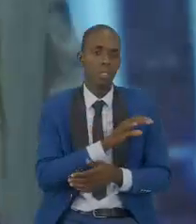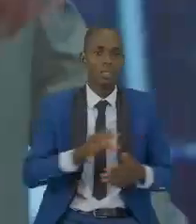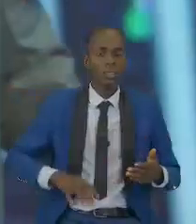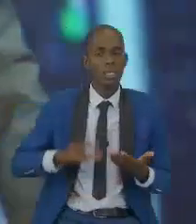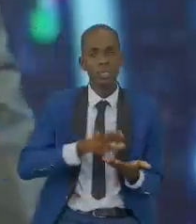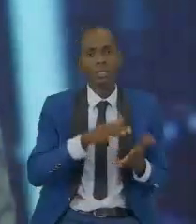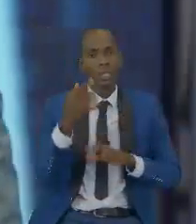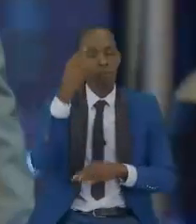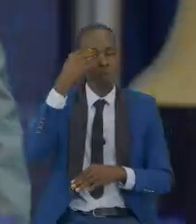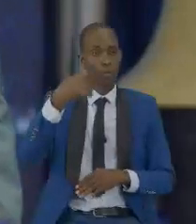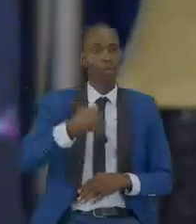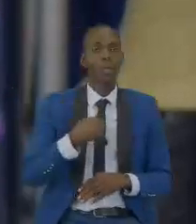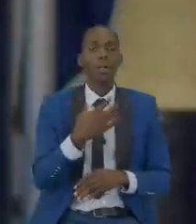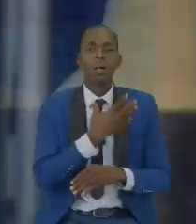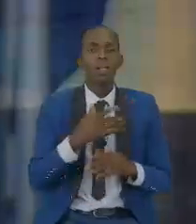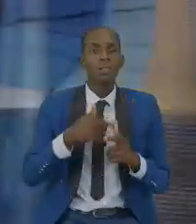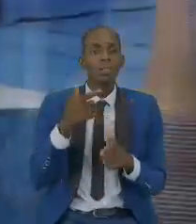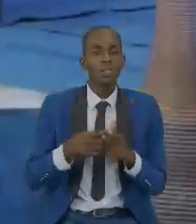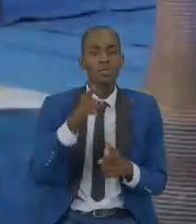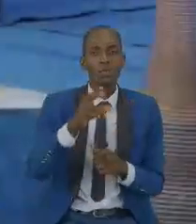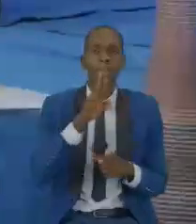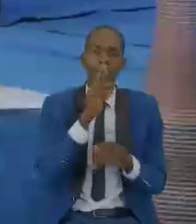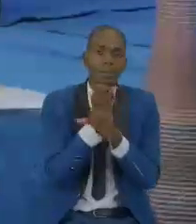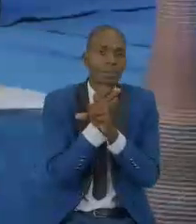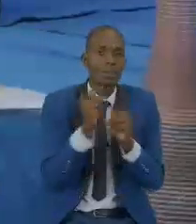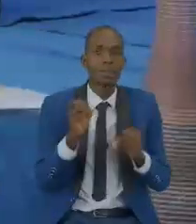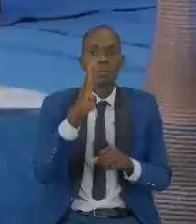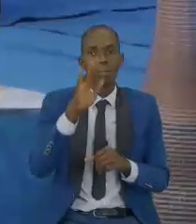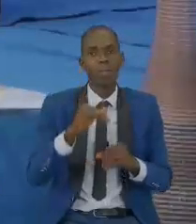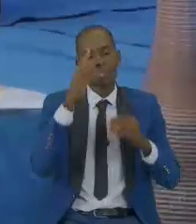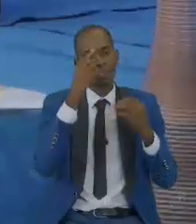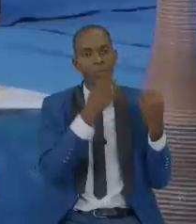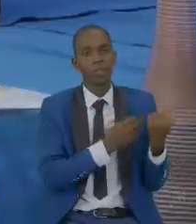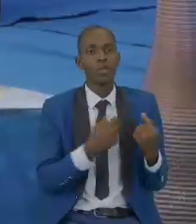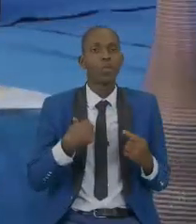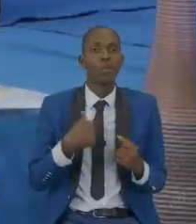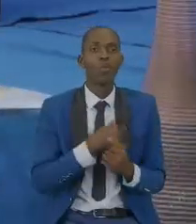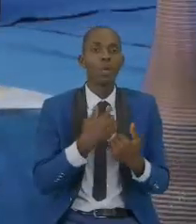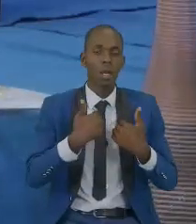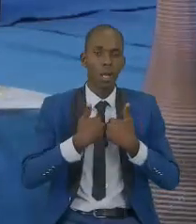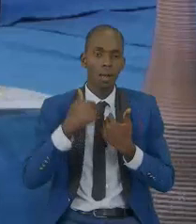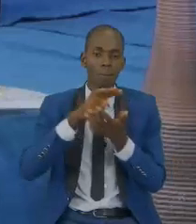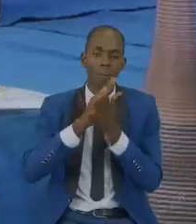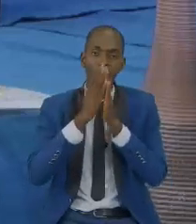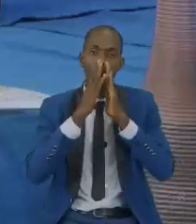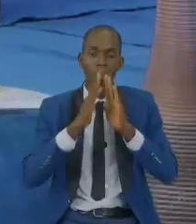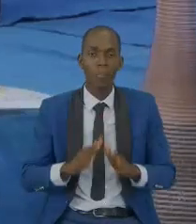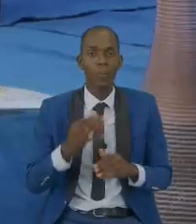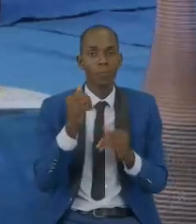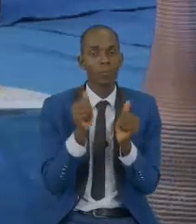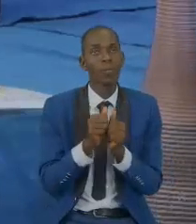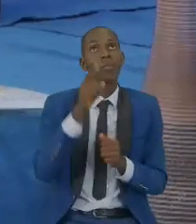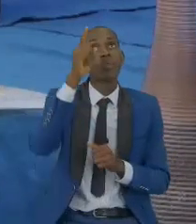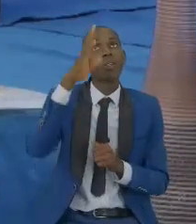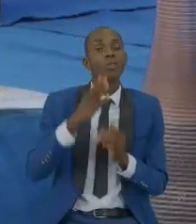me. And then you are justified by faith. We have peace with God through